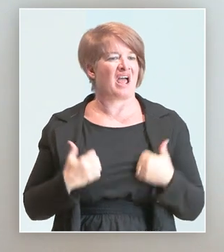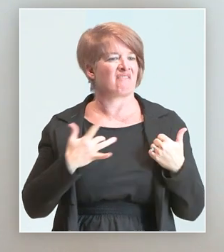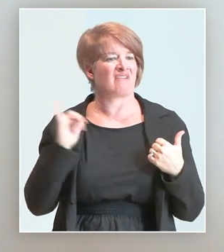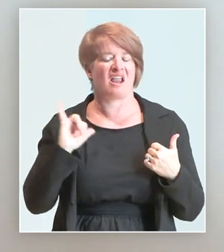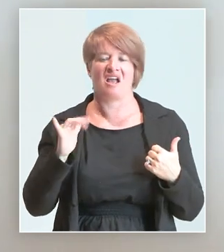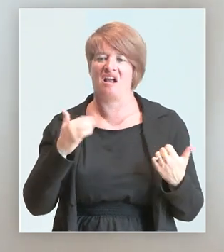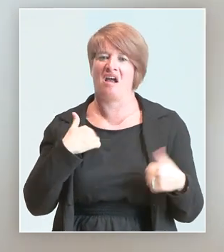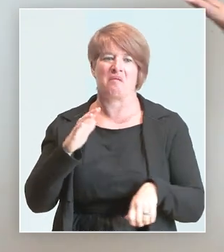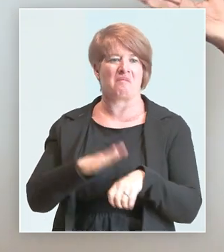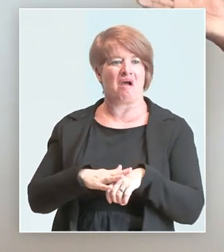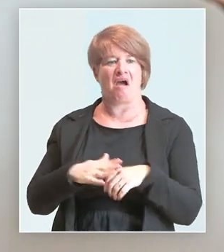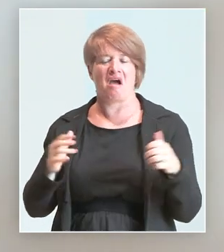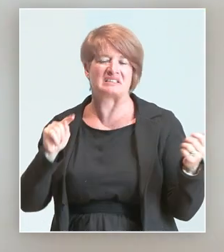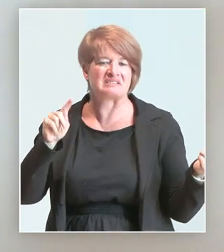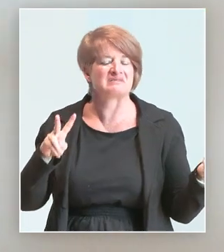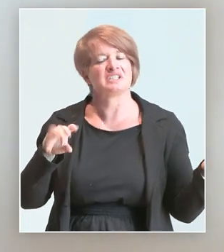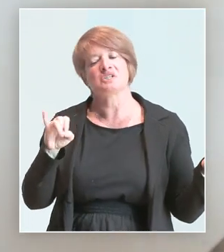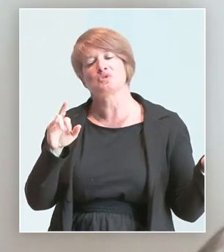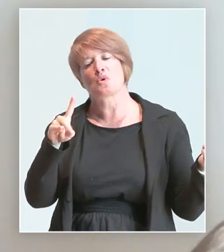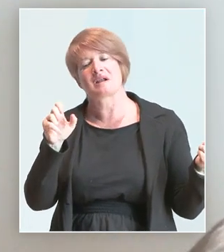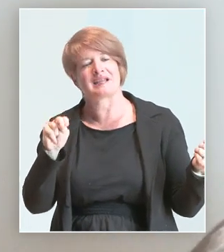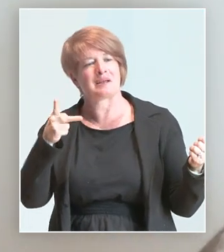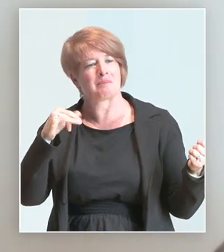Jordan Peele's Get Out, only this time in a cabin.